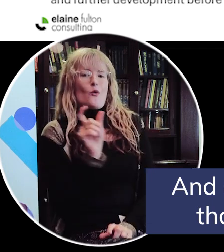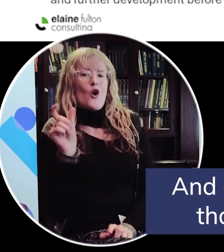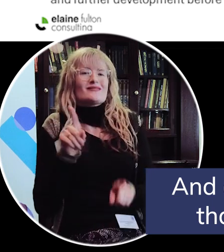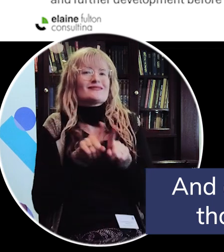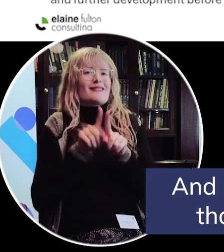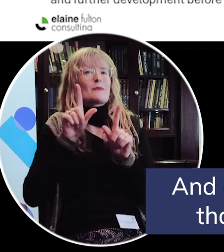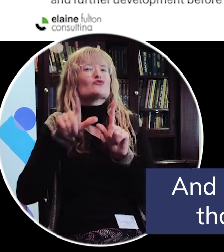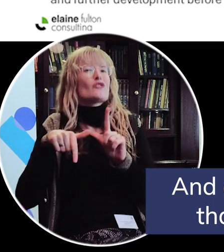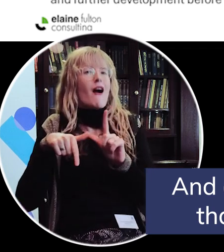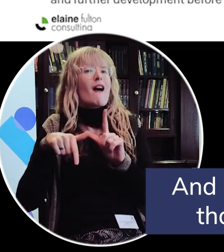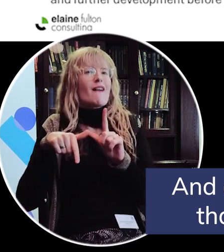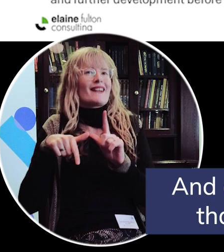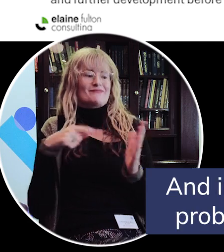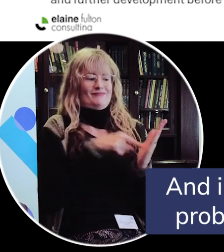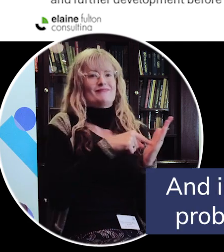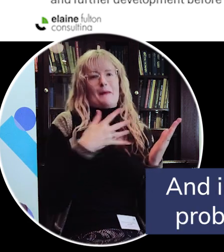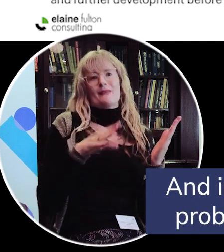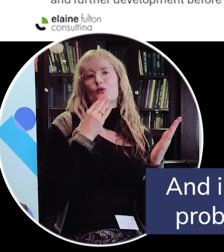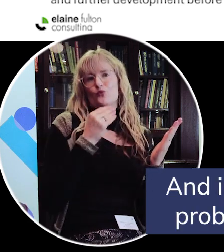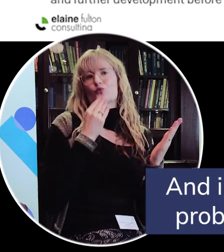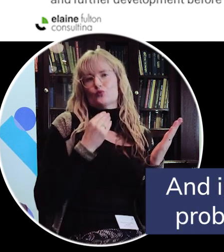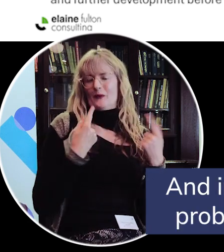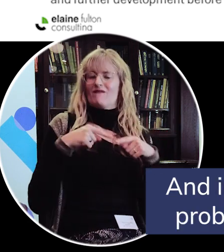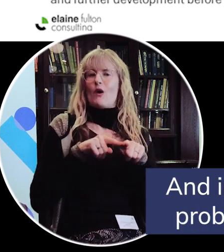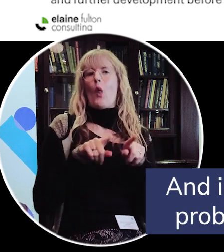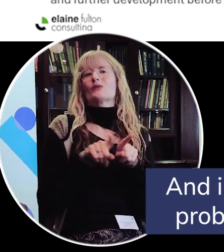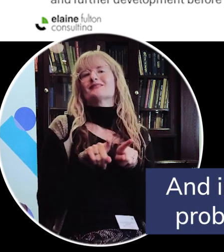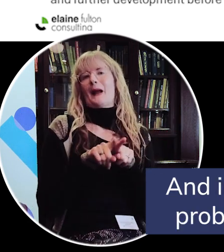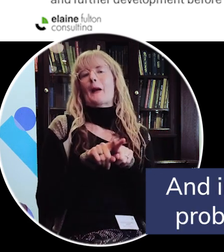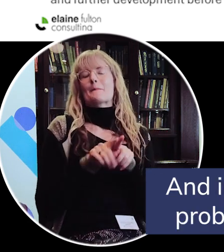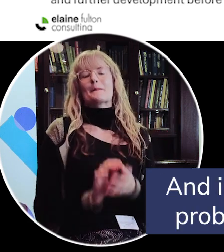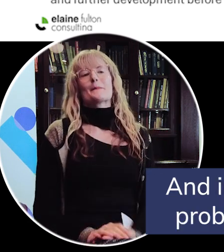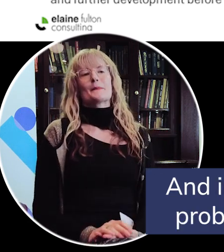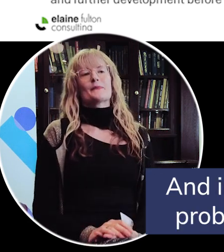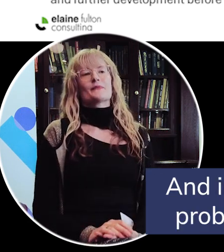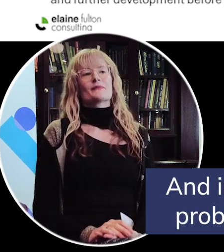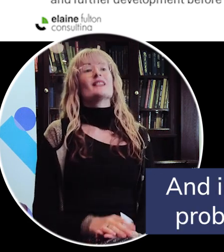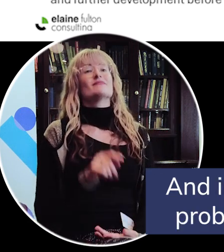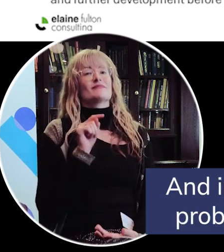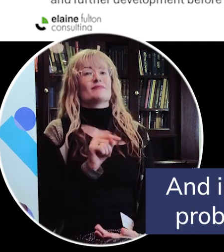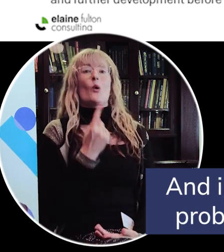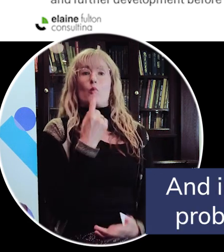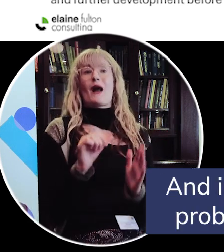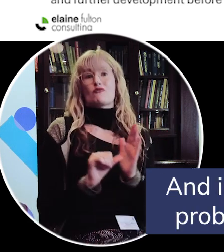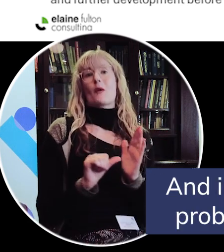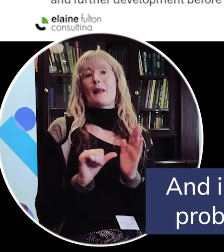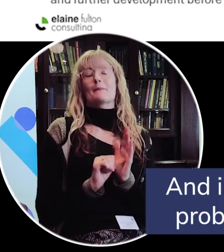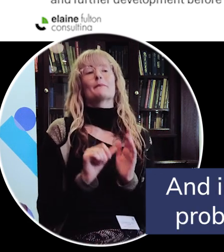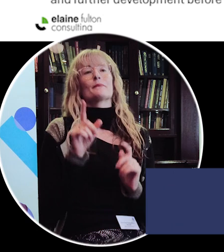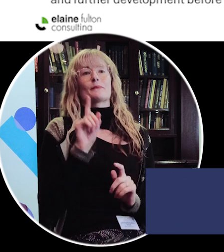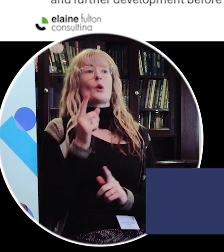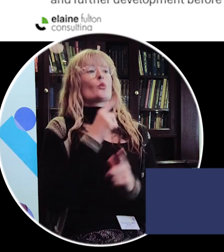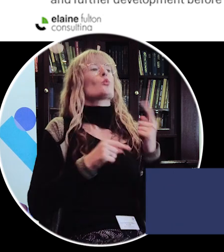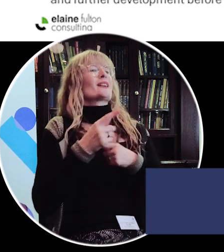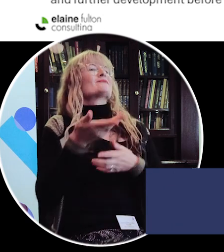common outcomes work has used. And in effect, we're modelling and addressing one of the problems in the system, is that we talk about this